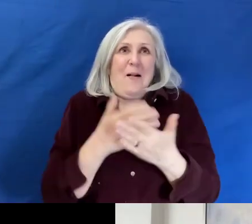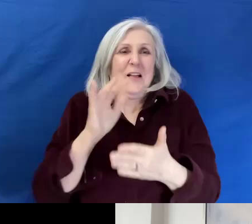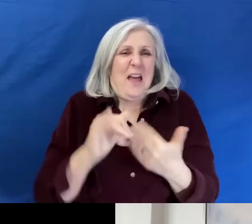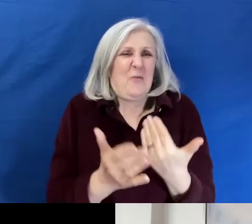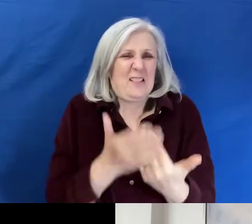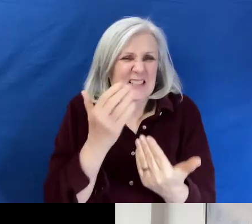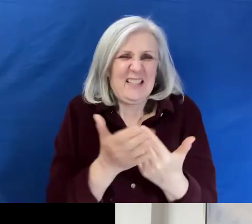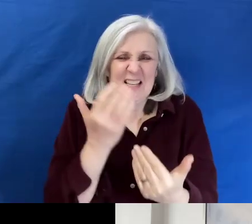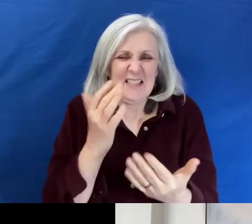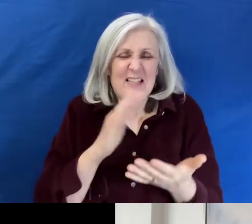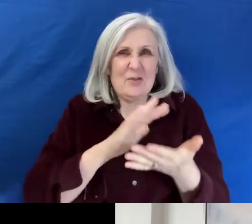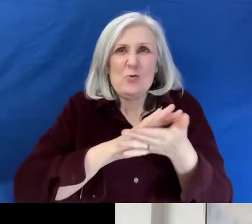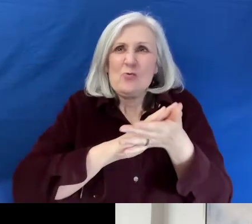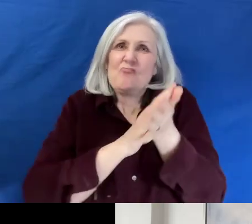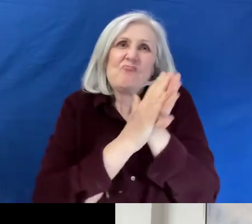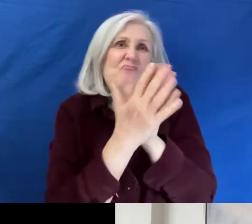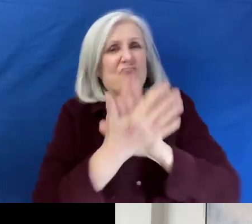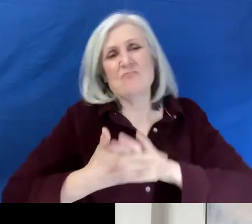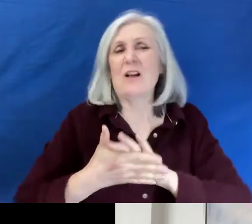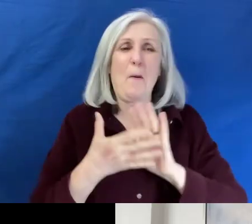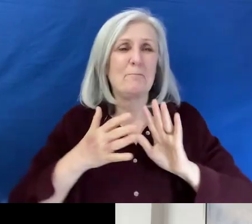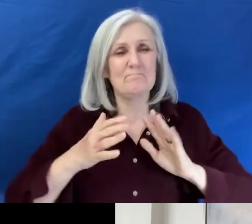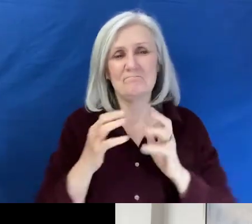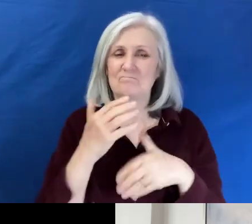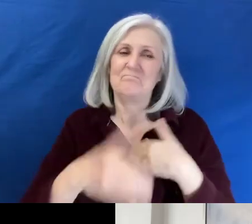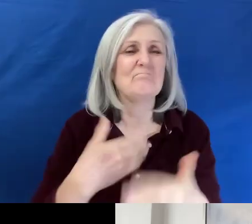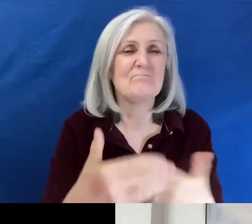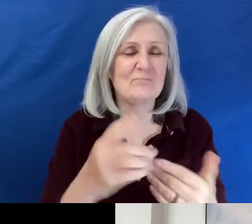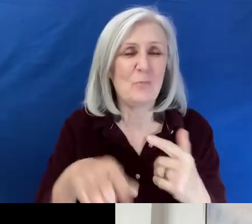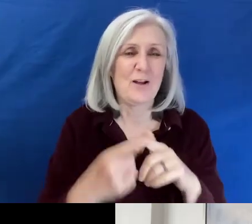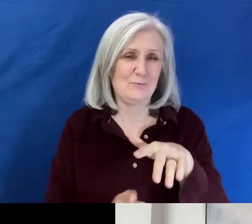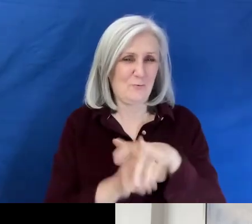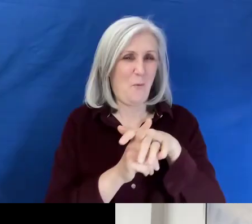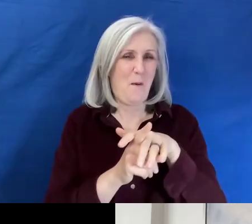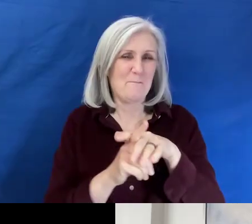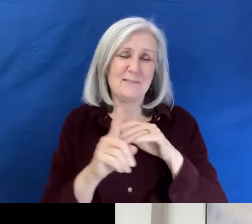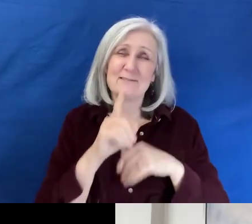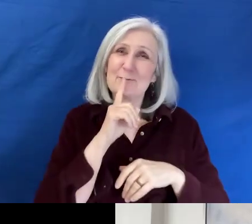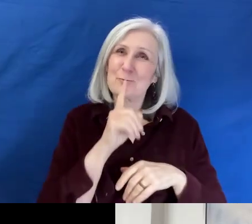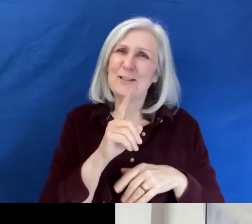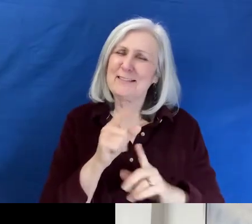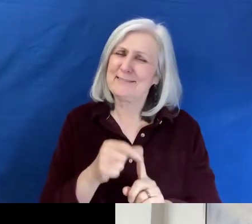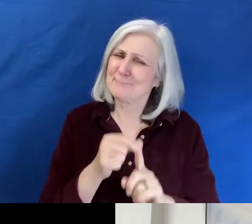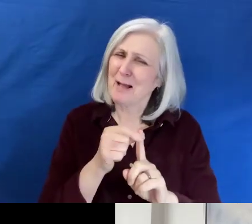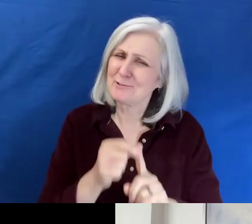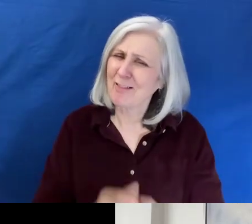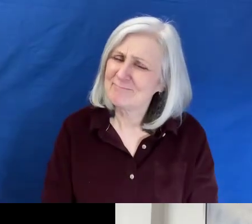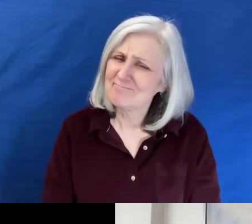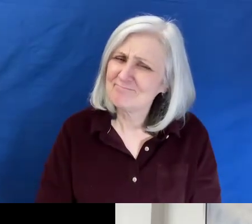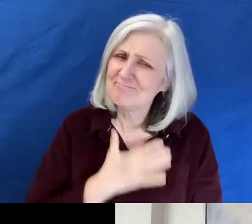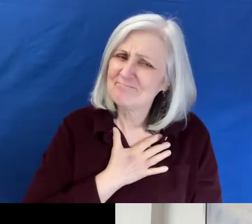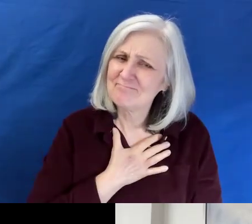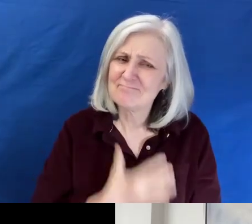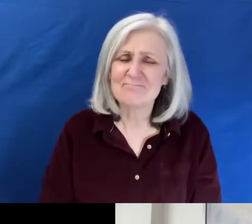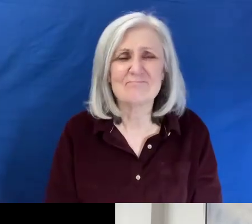easy to kind of like fall into once you're kind of there, which is really like special. Yeah, I mean, I